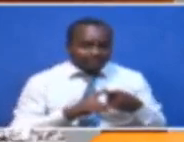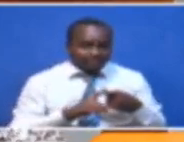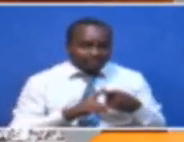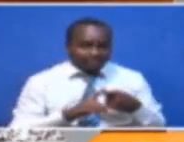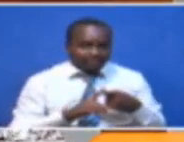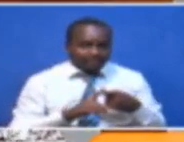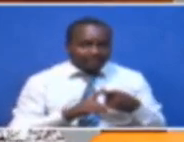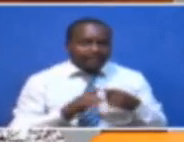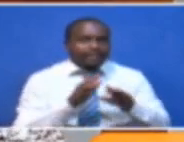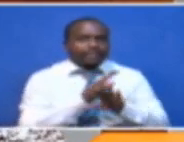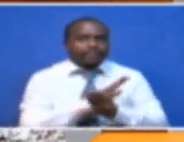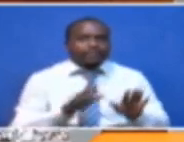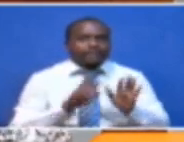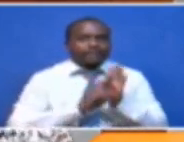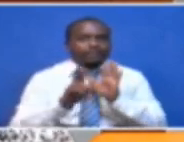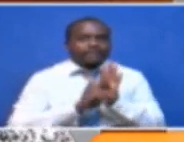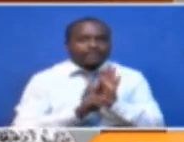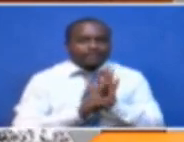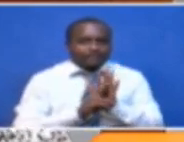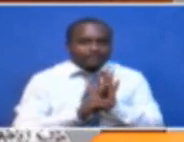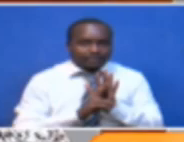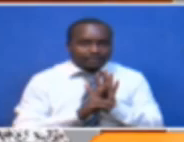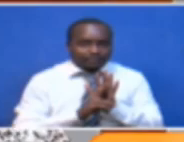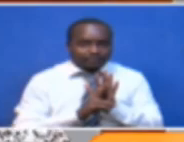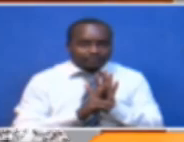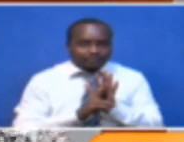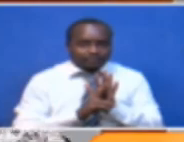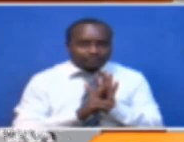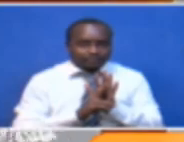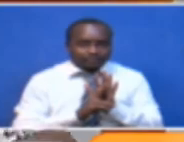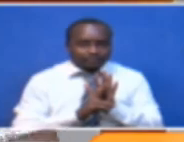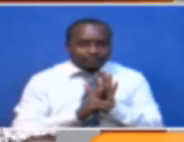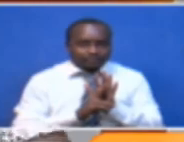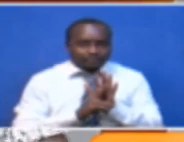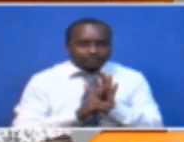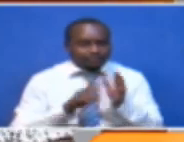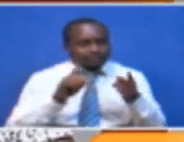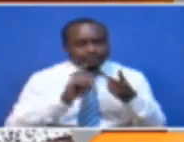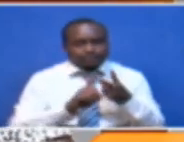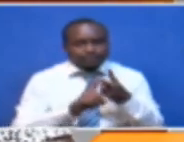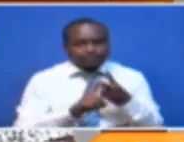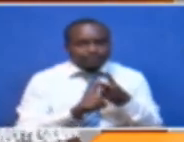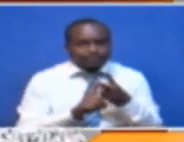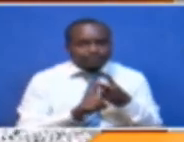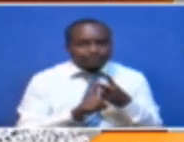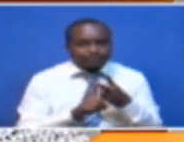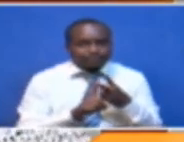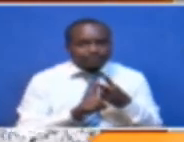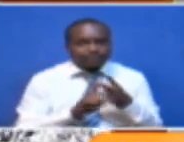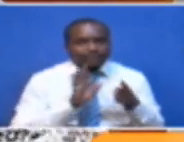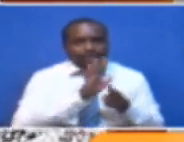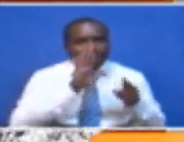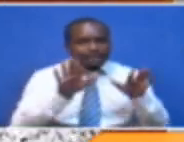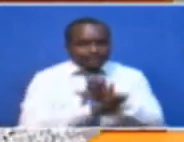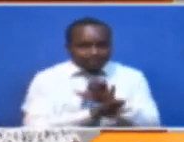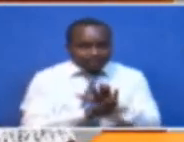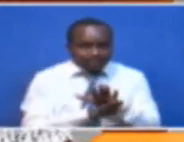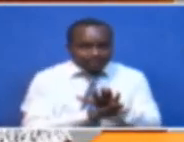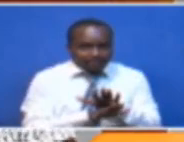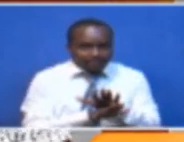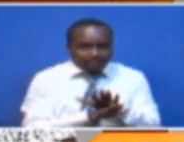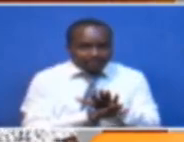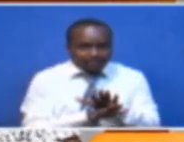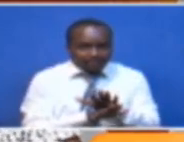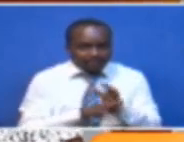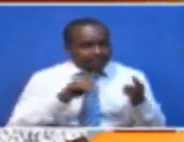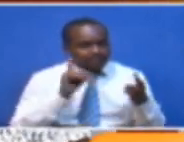rep, Charles Maina. Huh? Do you know who else? Go on. It's a deputy, Mr. Kasina.